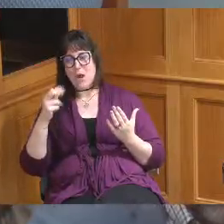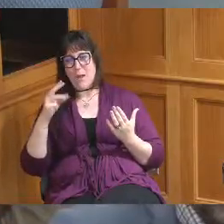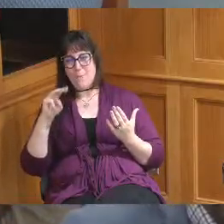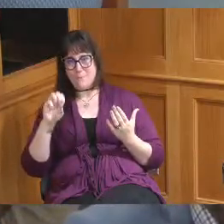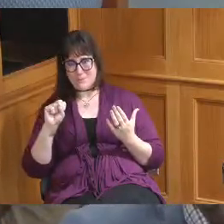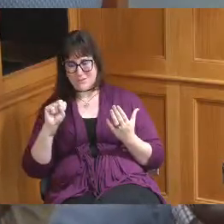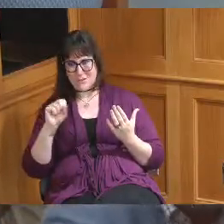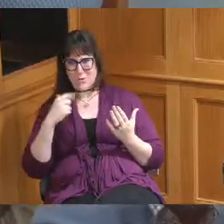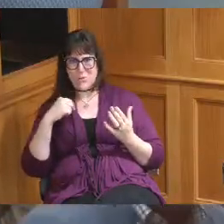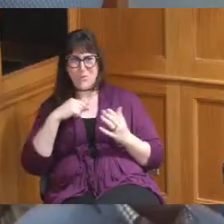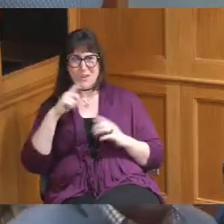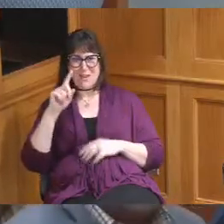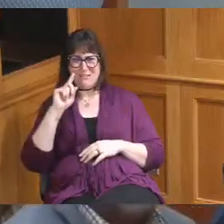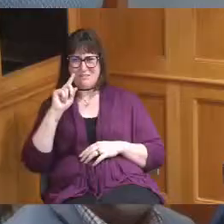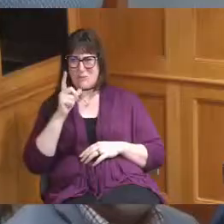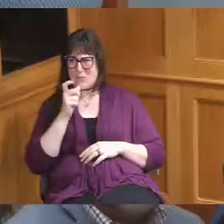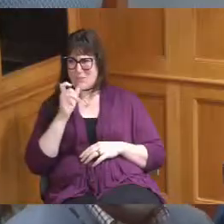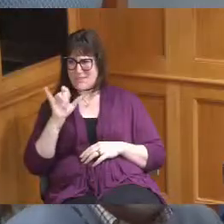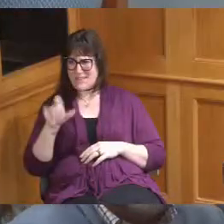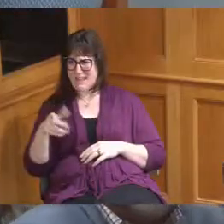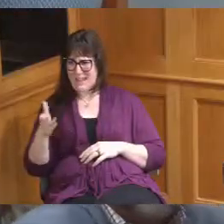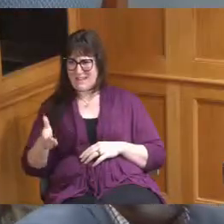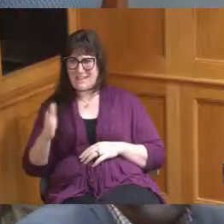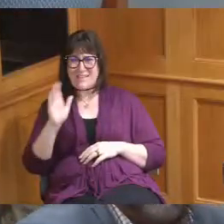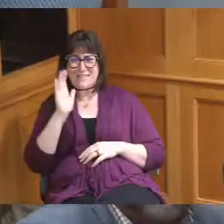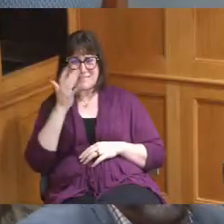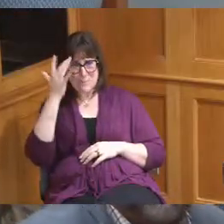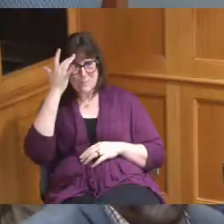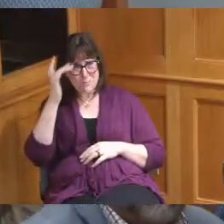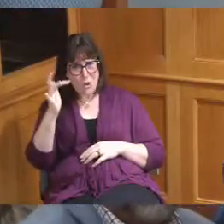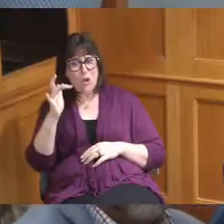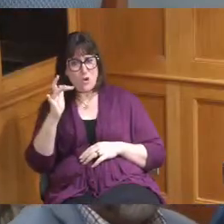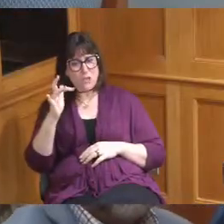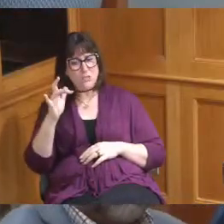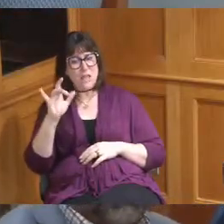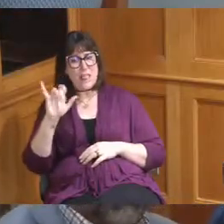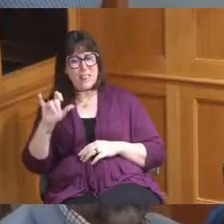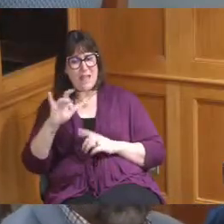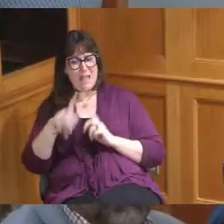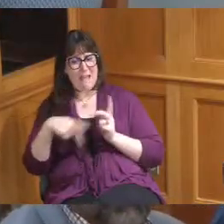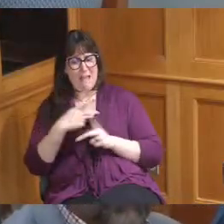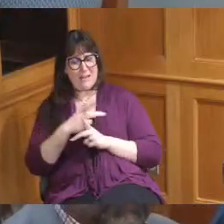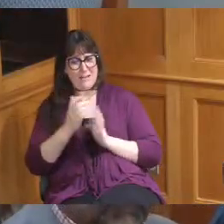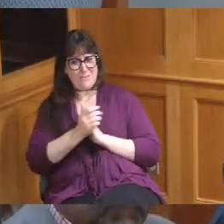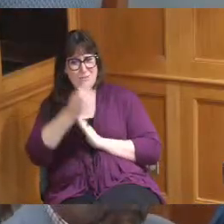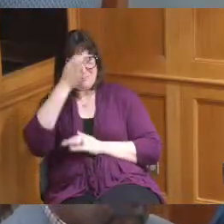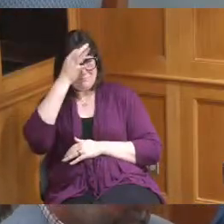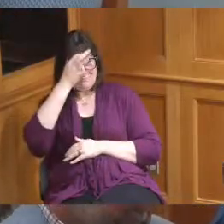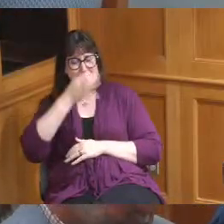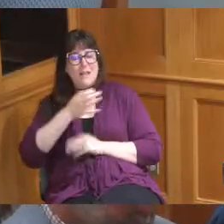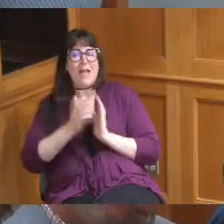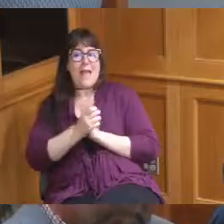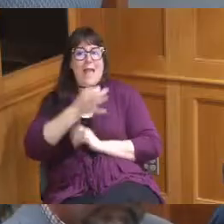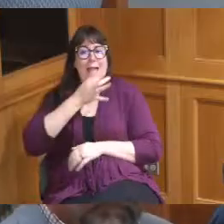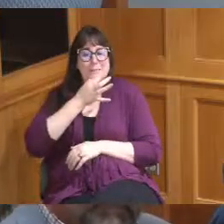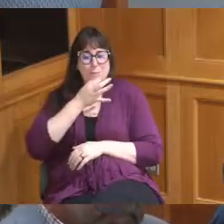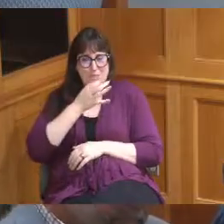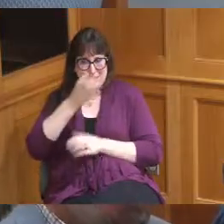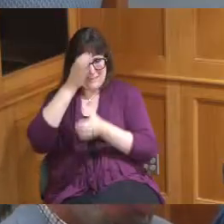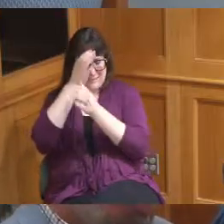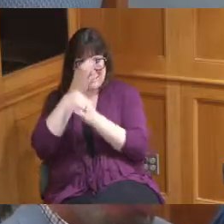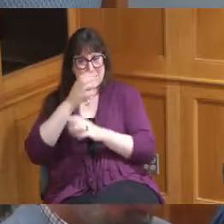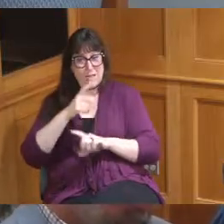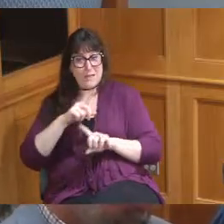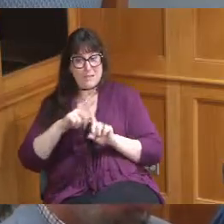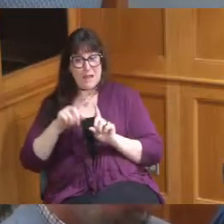It seemed like a smart thing to do to hire someone who had that kind of industry expertise. And I will tell you that shortly after our